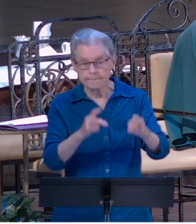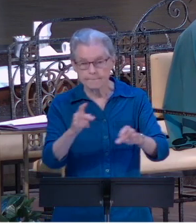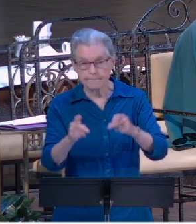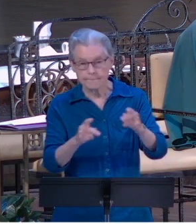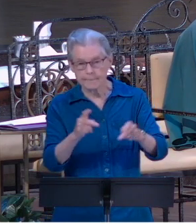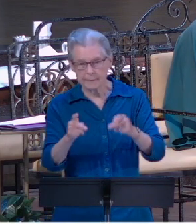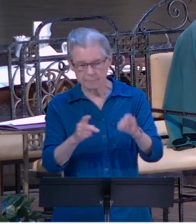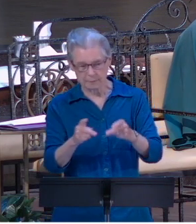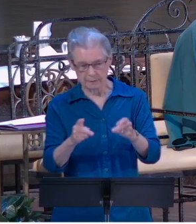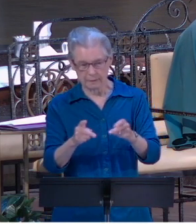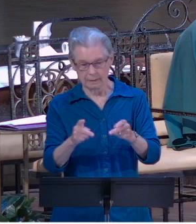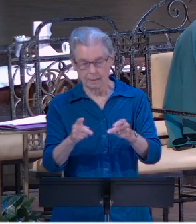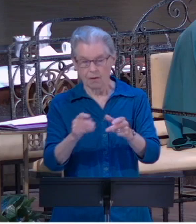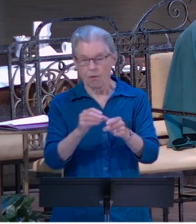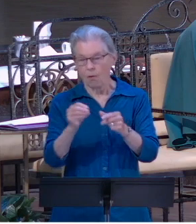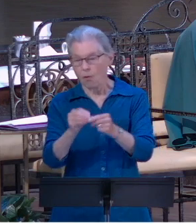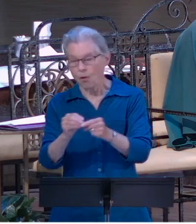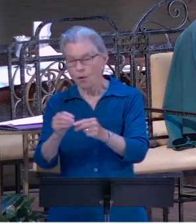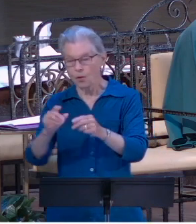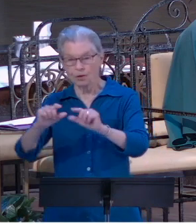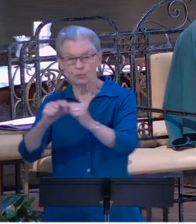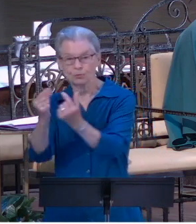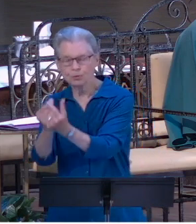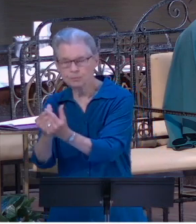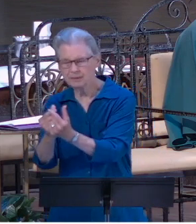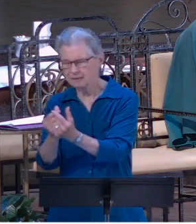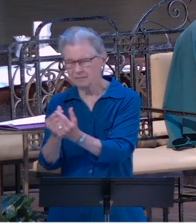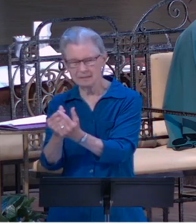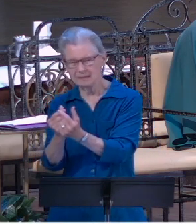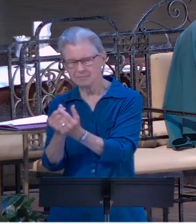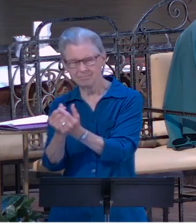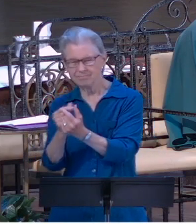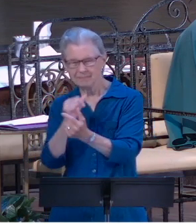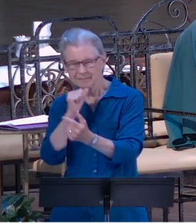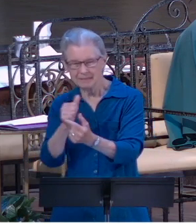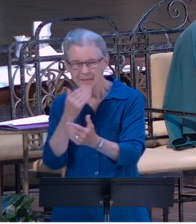downright broken without demonizing anyone.